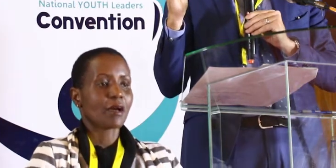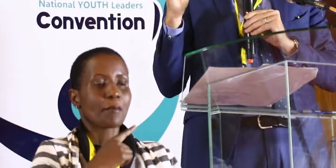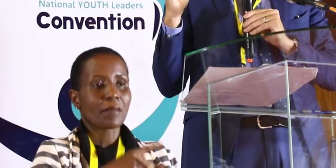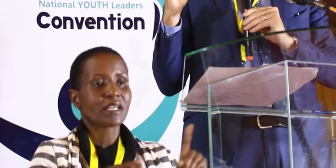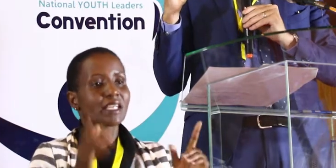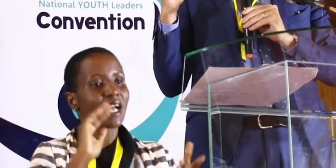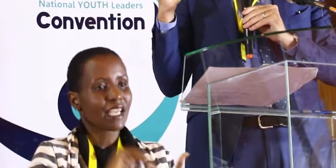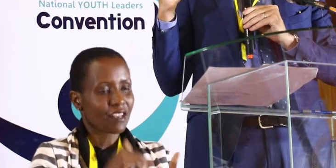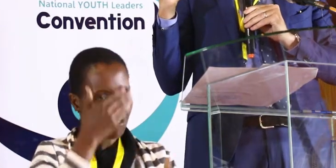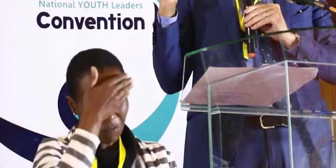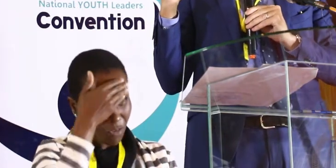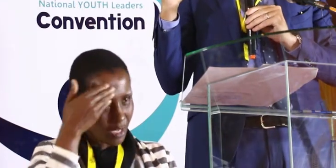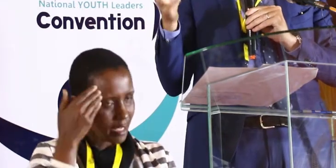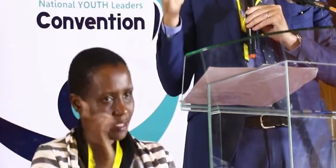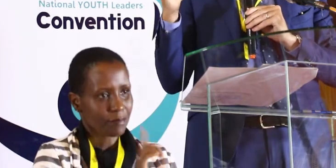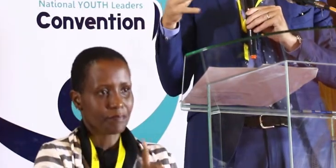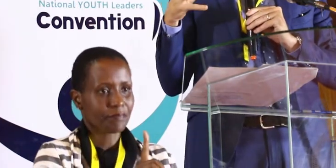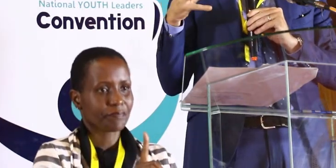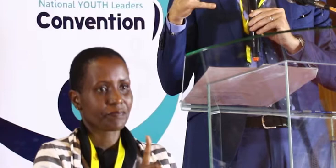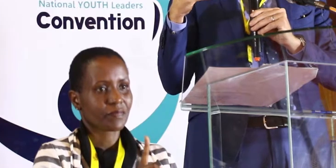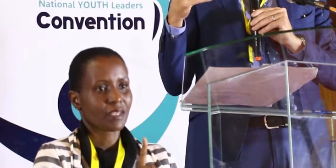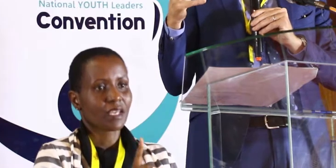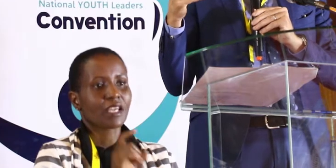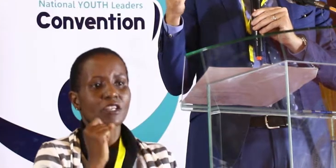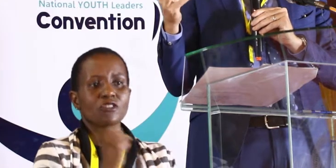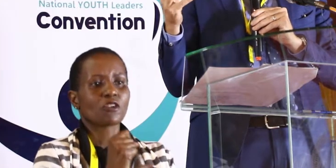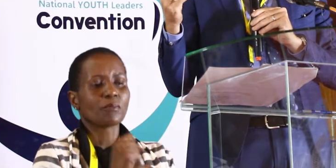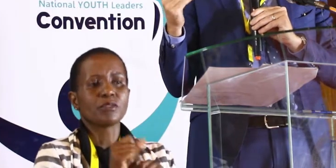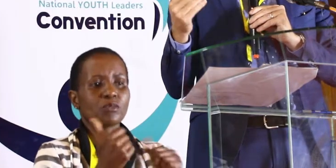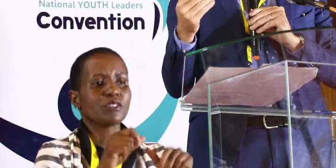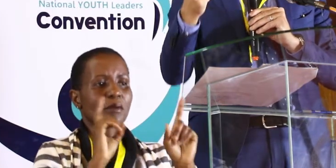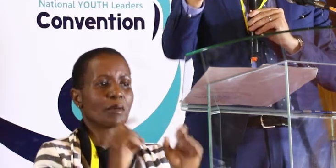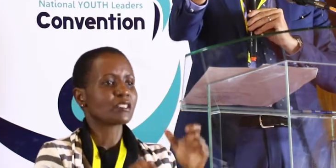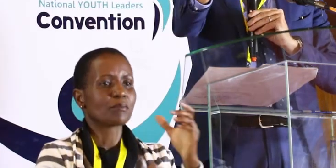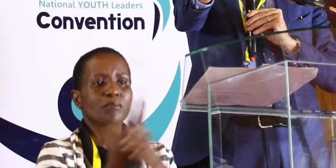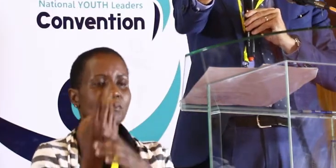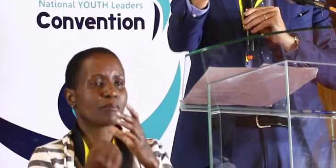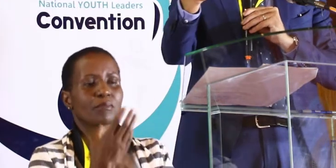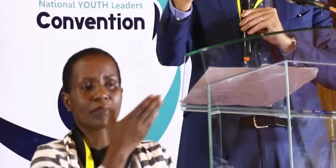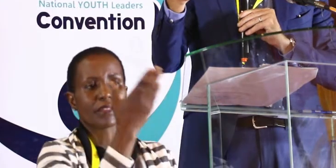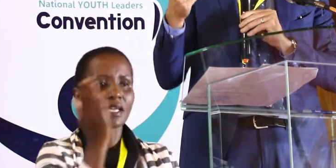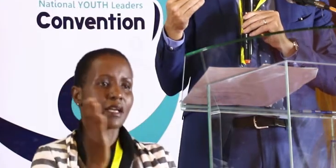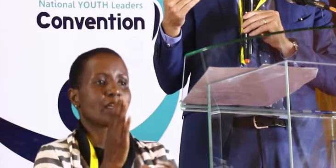forget that the number of jobs that we need to create in order